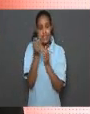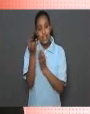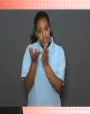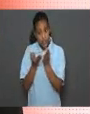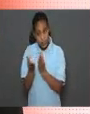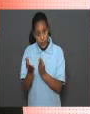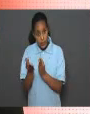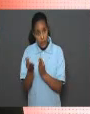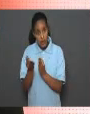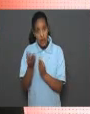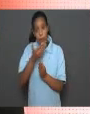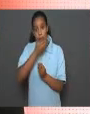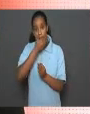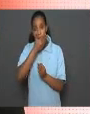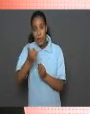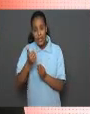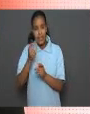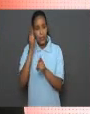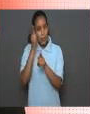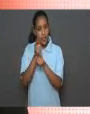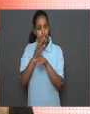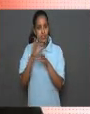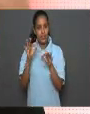description that best matches it